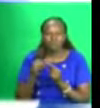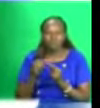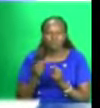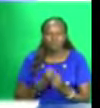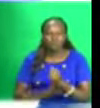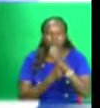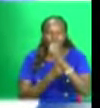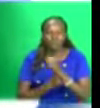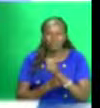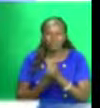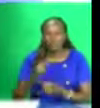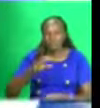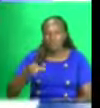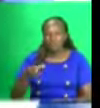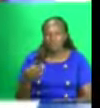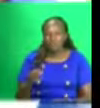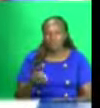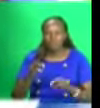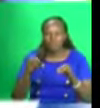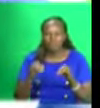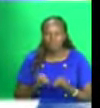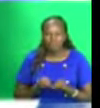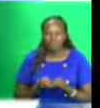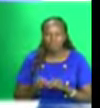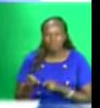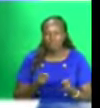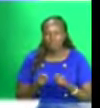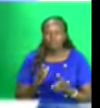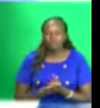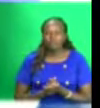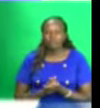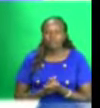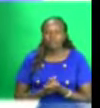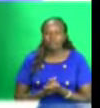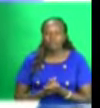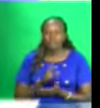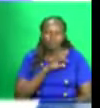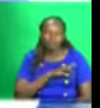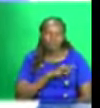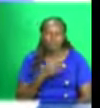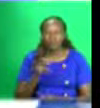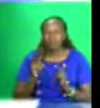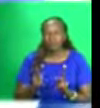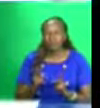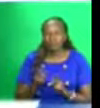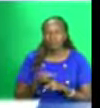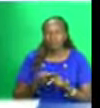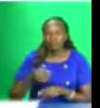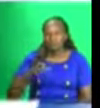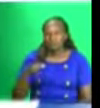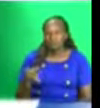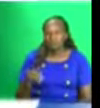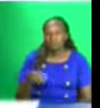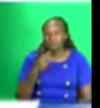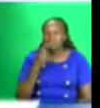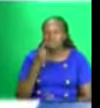support the county manage its resources more prudently to the benefit of the people of Kilifi County. Aidha, alitoa